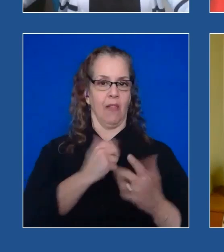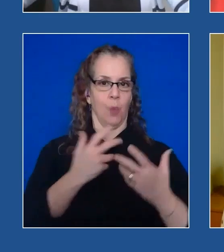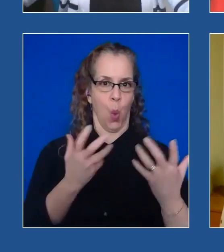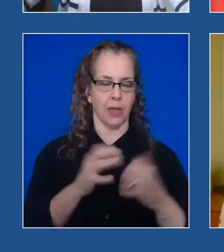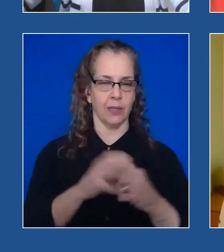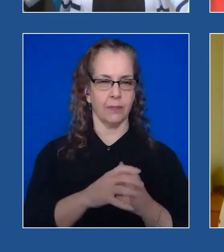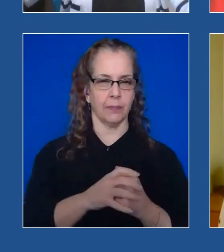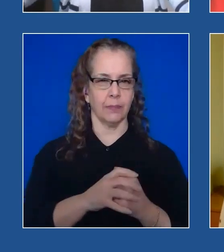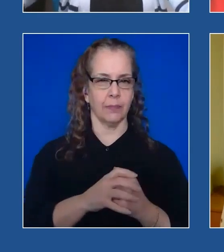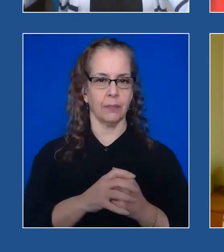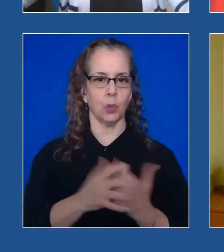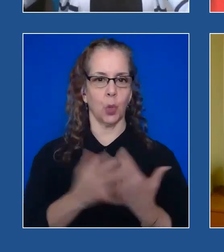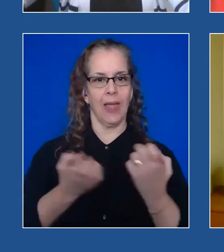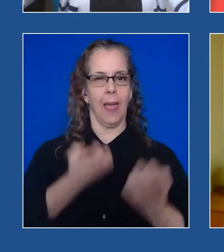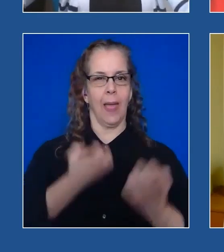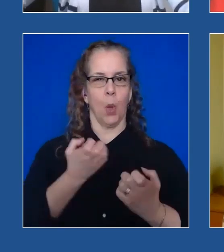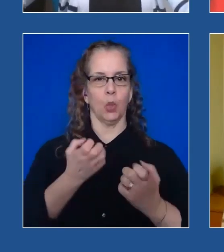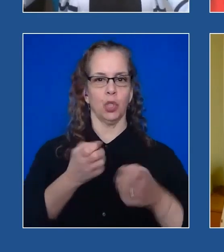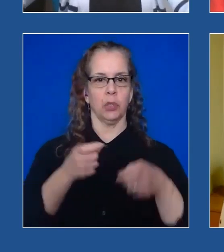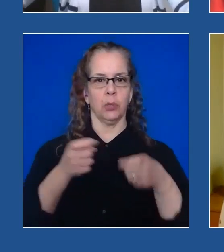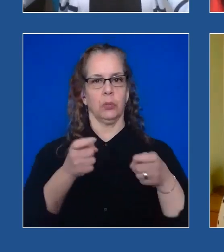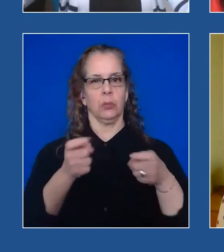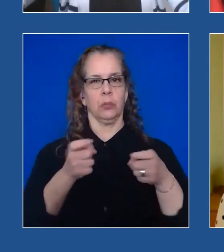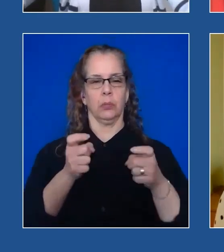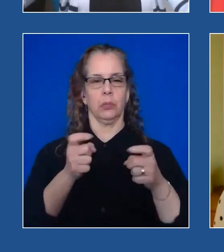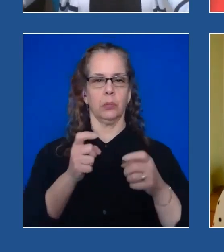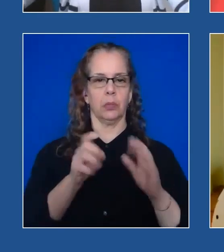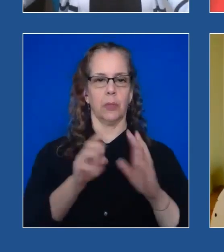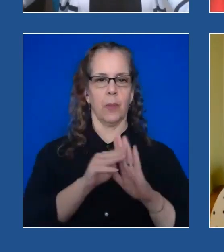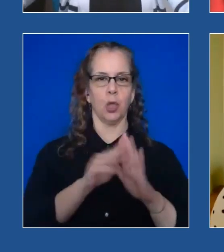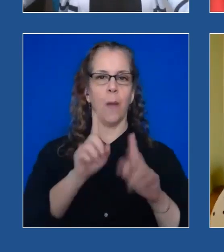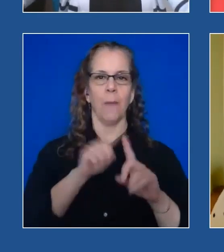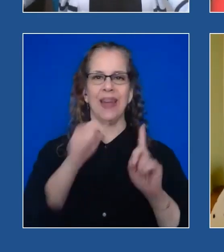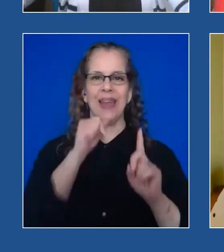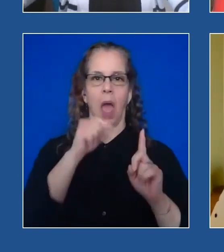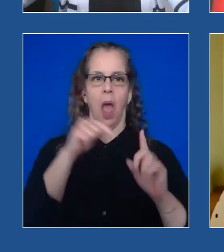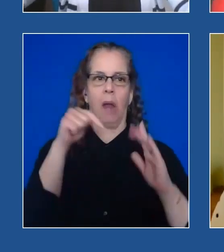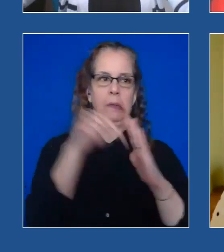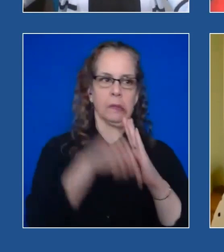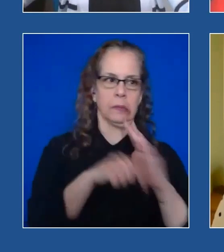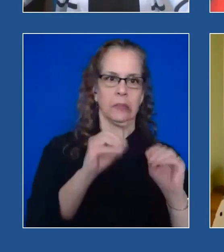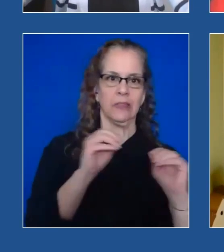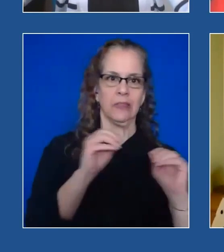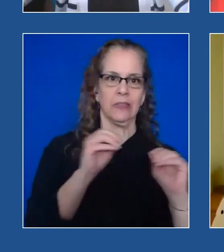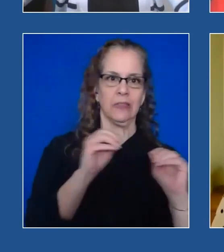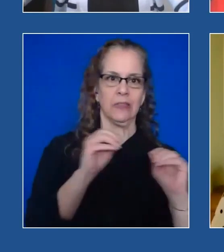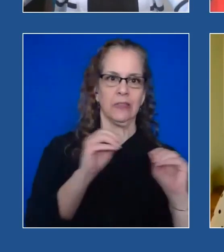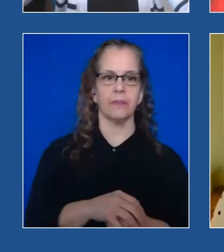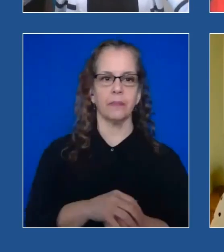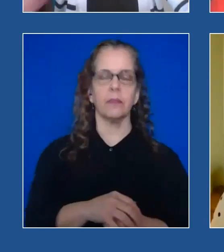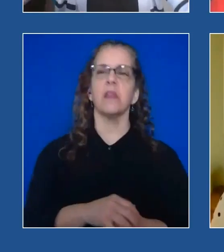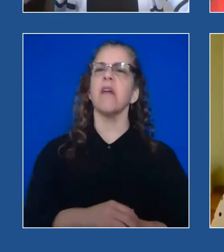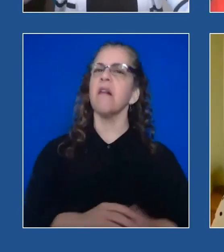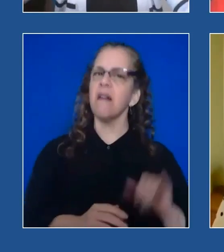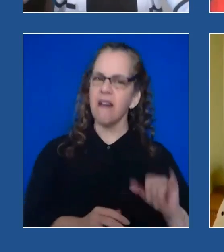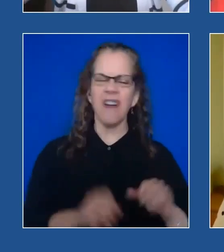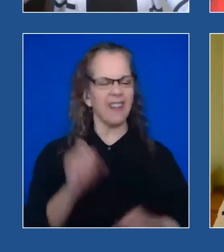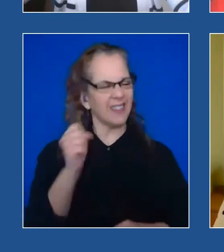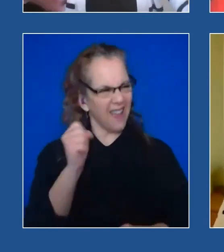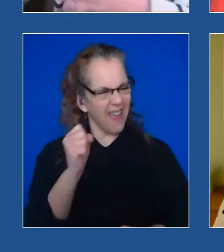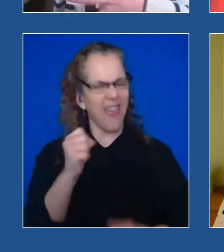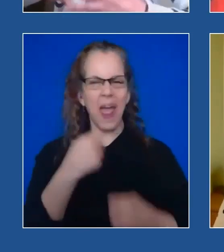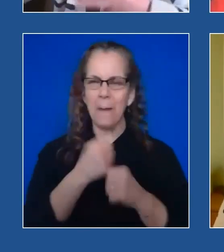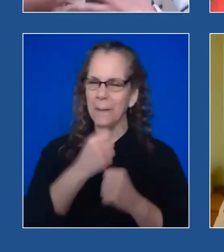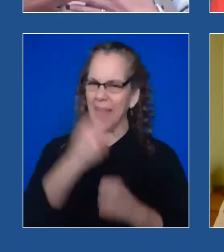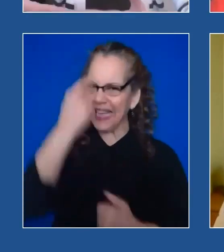emotion regulation module, but not going so far into model of emotions. Yeah, no, that makes a lot of sense. So literally,